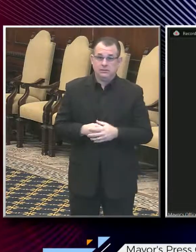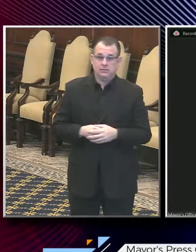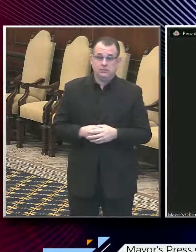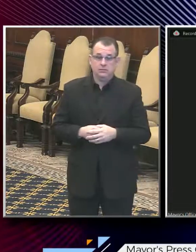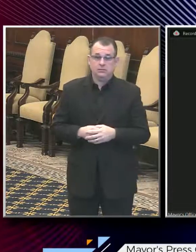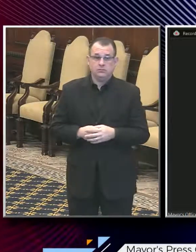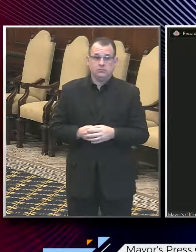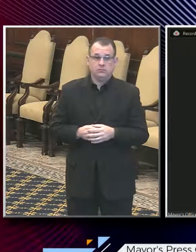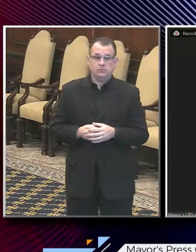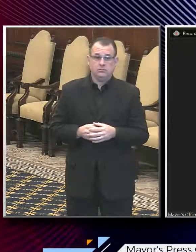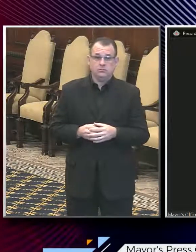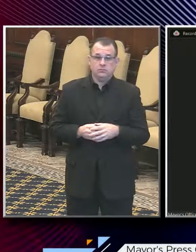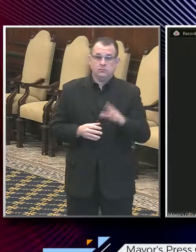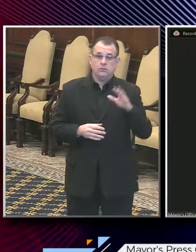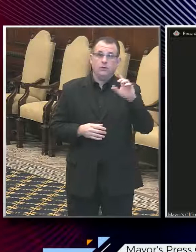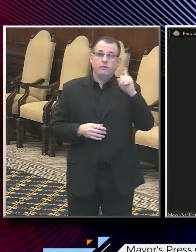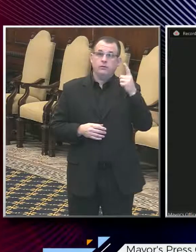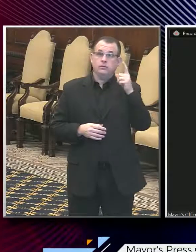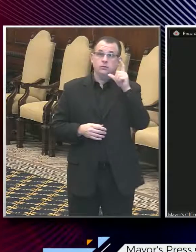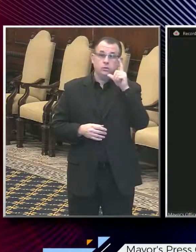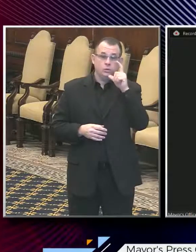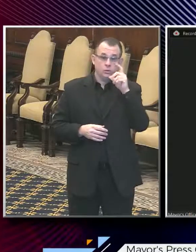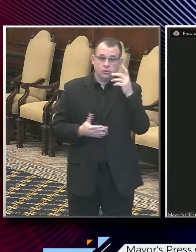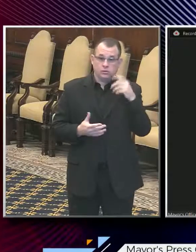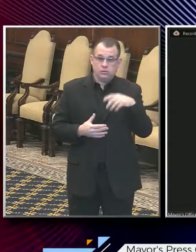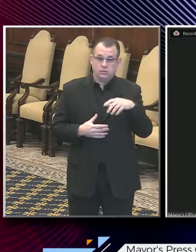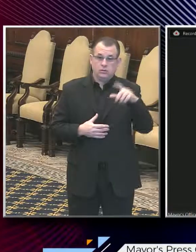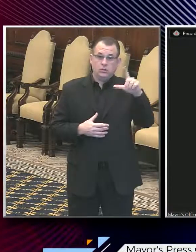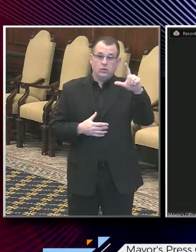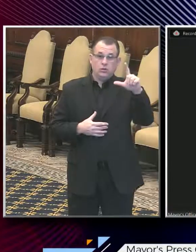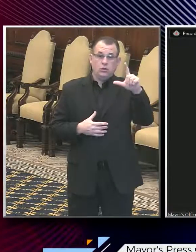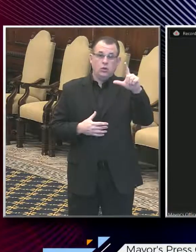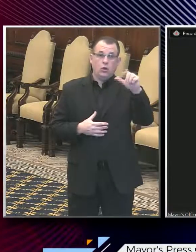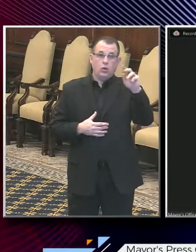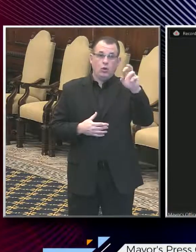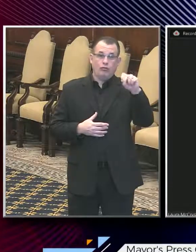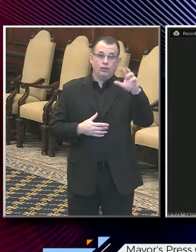list. First up today is Laura McChrystal of the Inquirer.